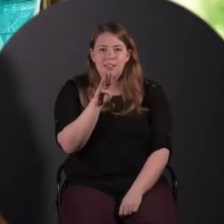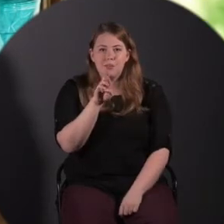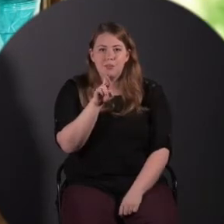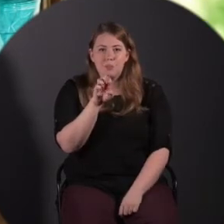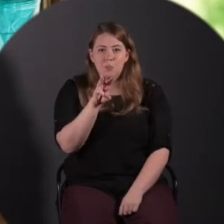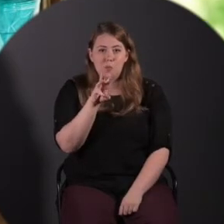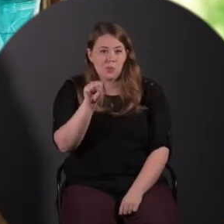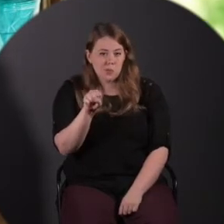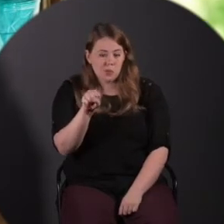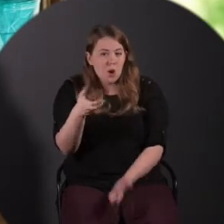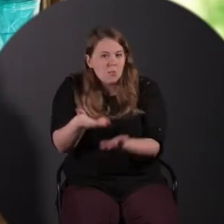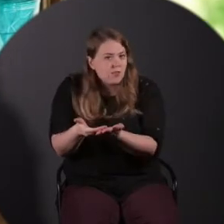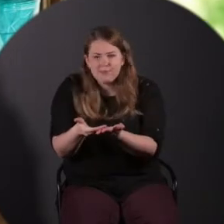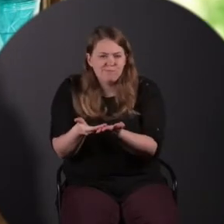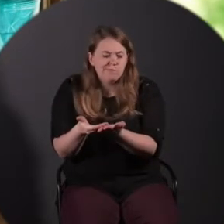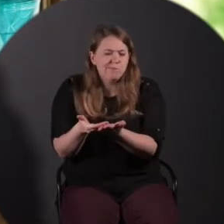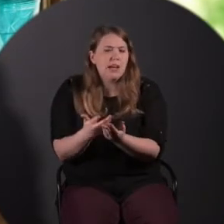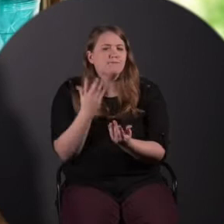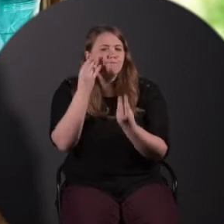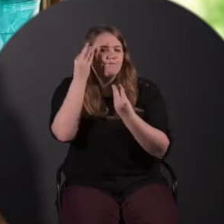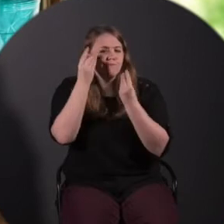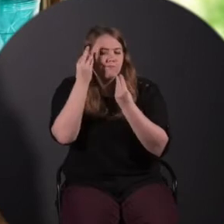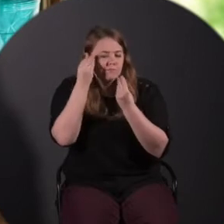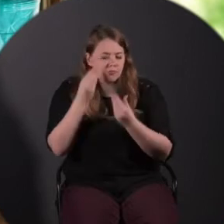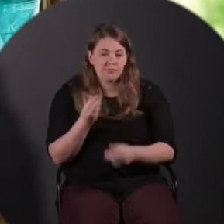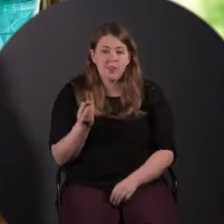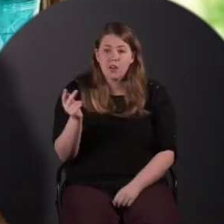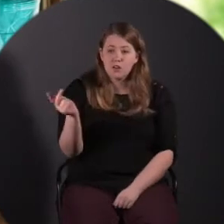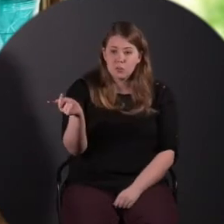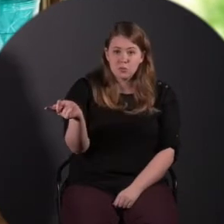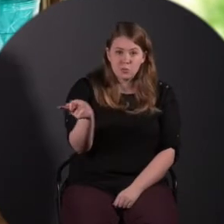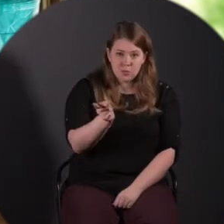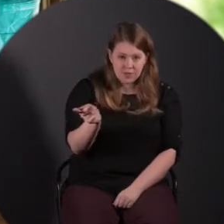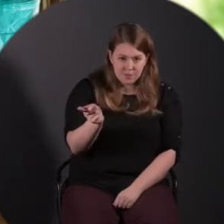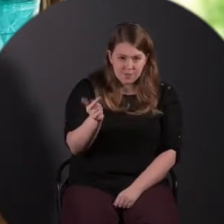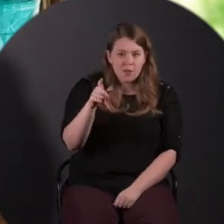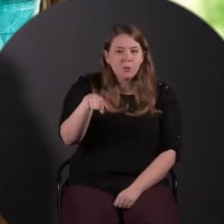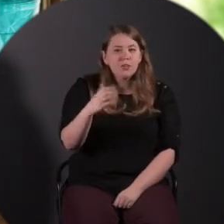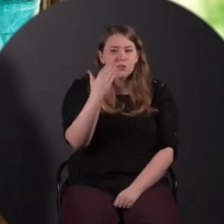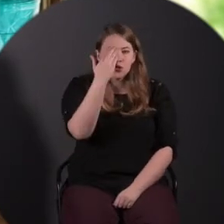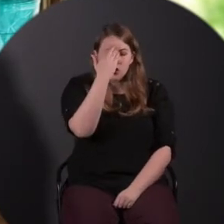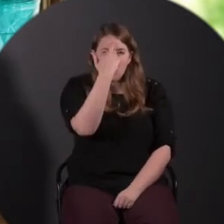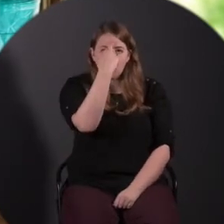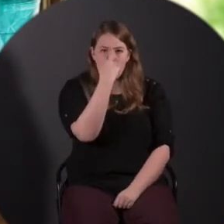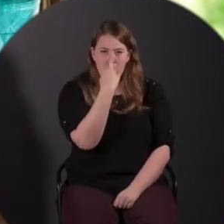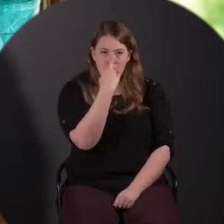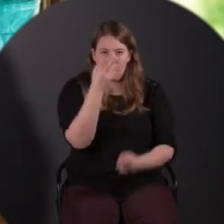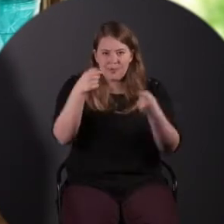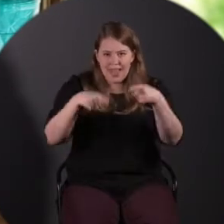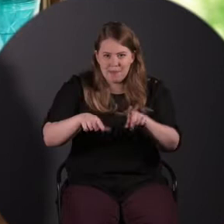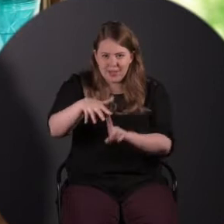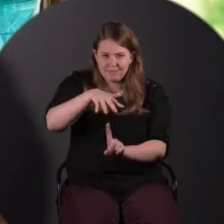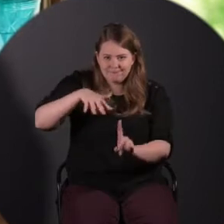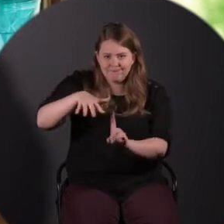to understand a little bit more about this couple, we need to know a little bit more about Rome and what was happening in first century